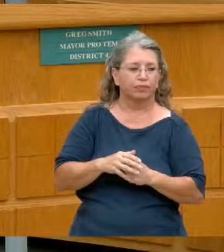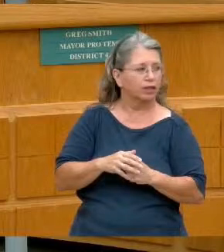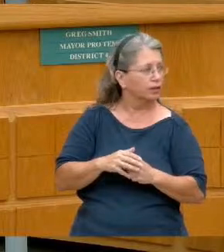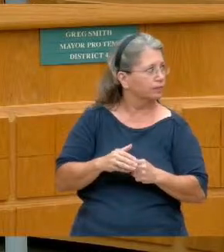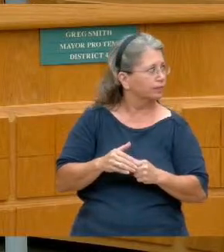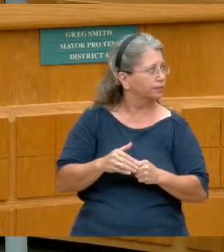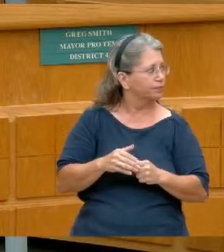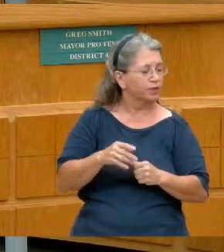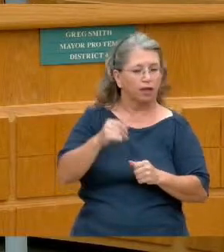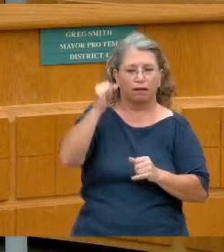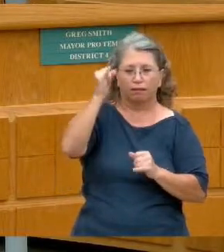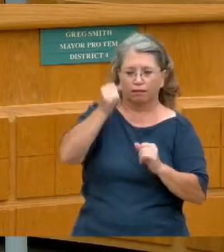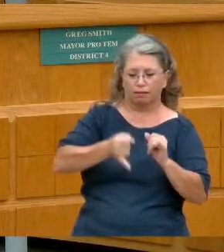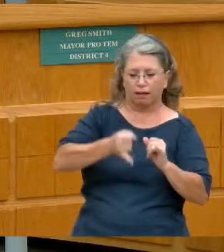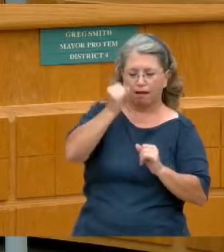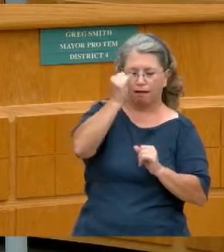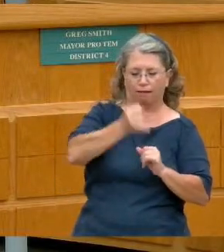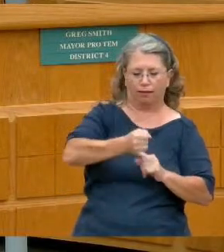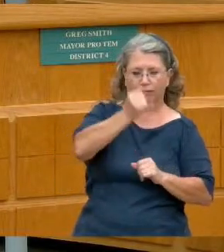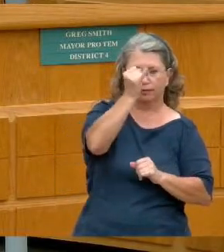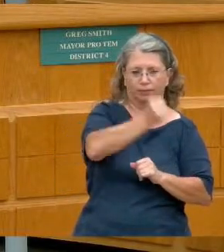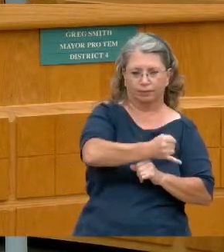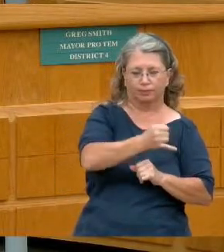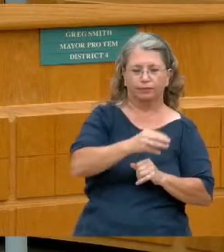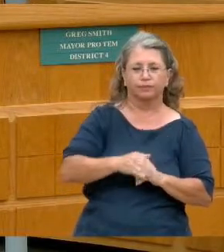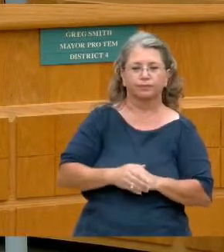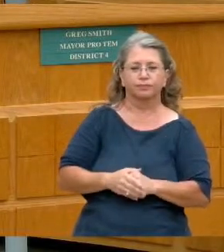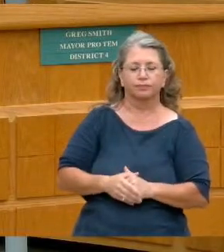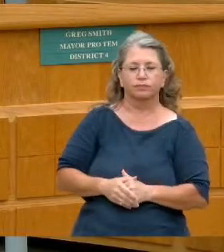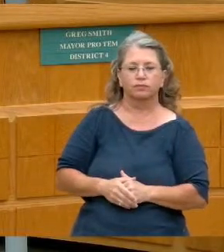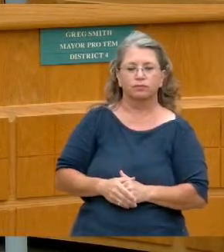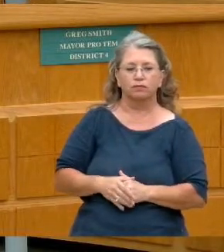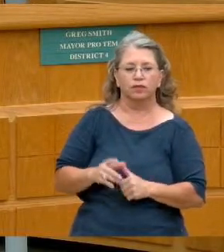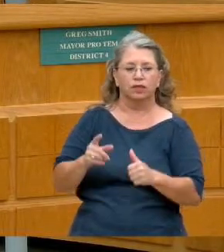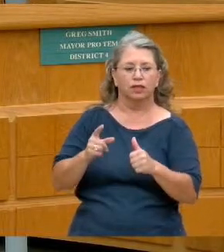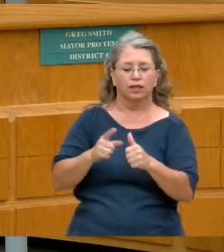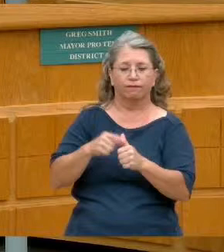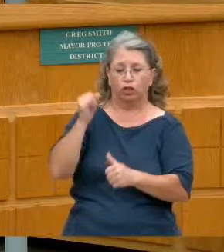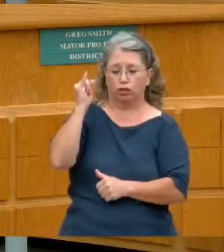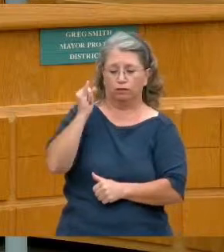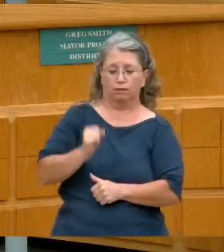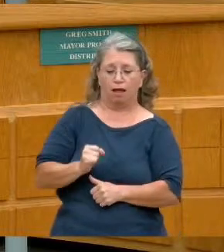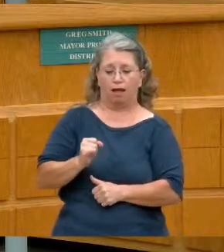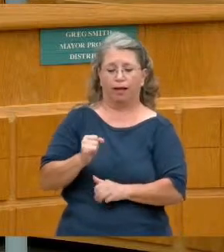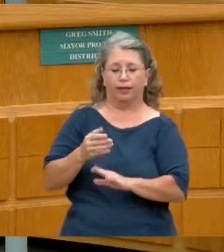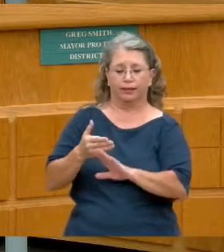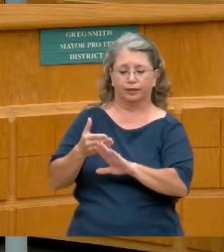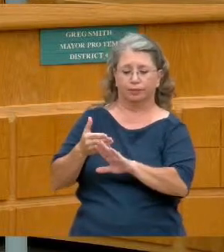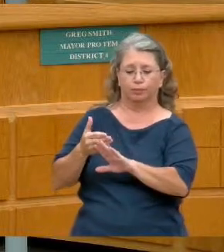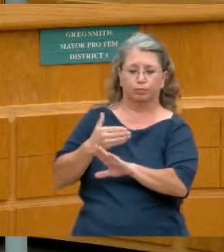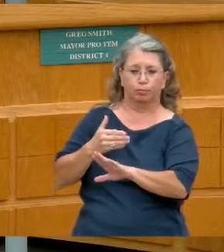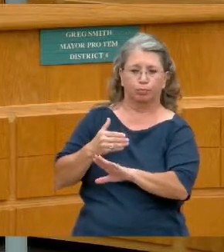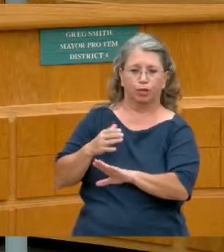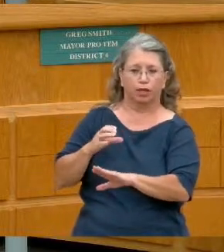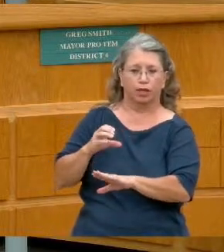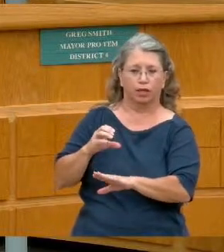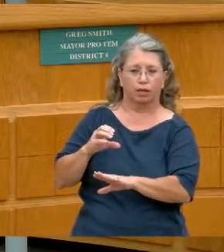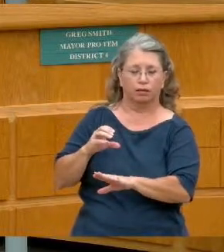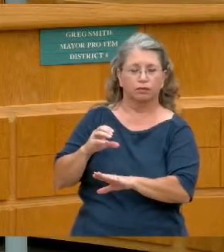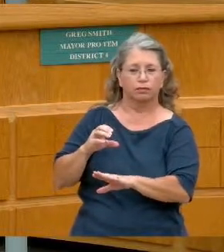on here, they're milestones. The first line is kind of pre-COVID, post-COVID, which we define as